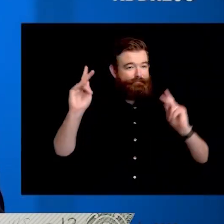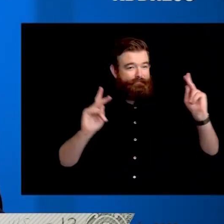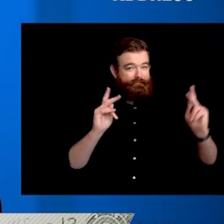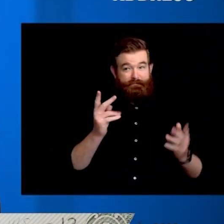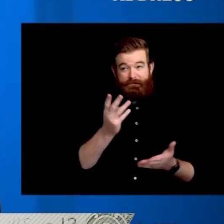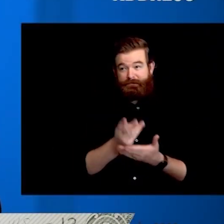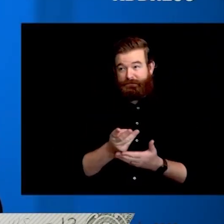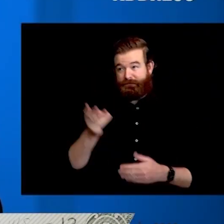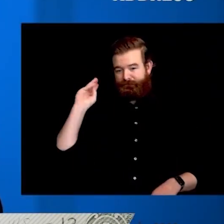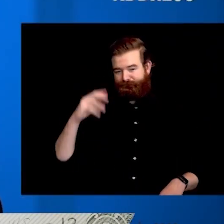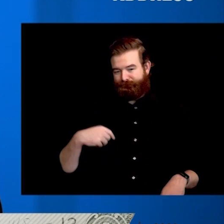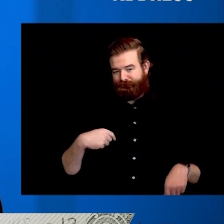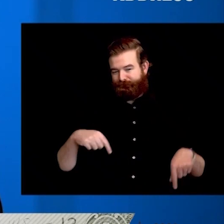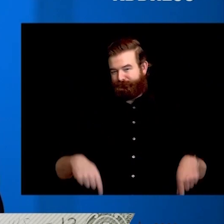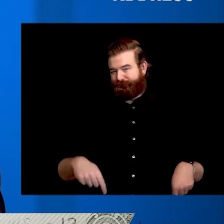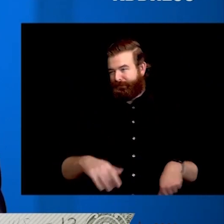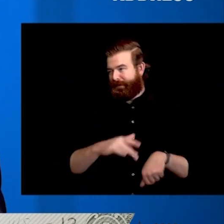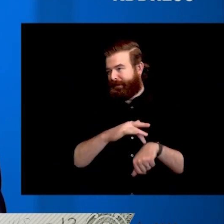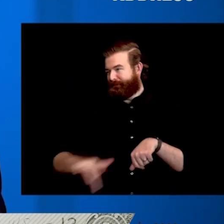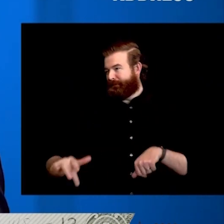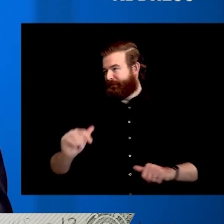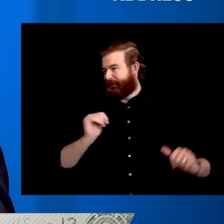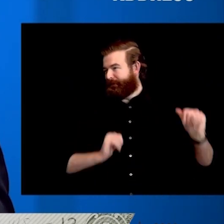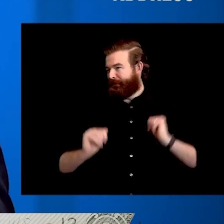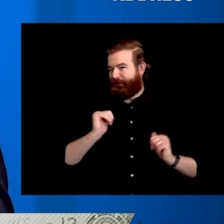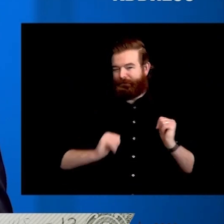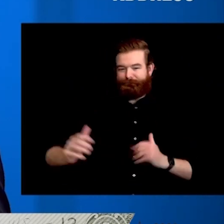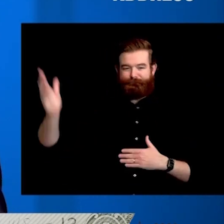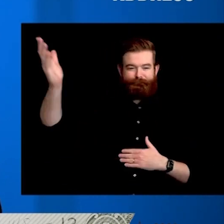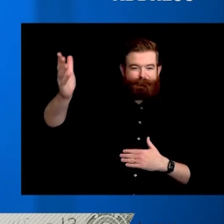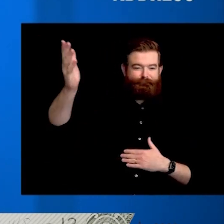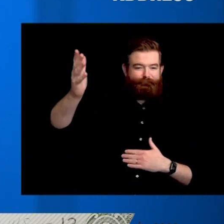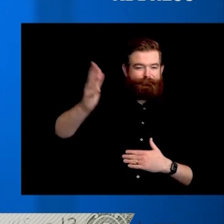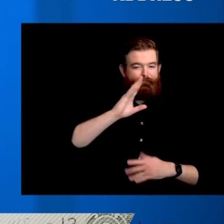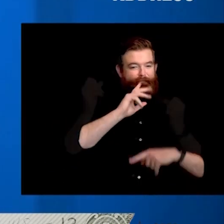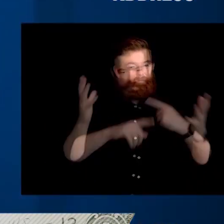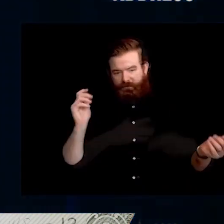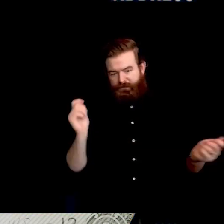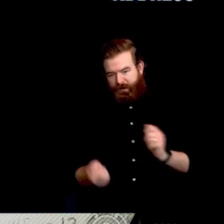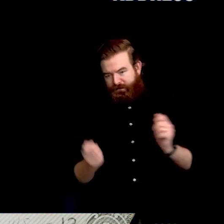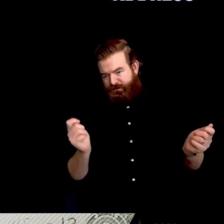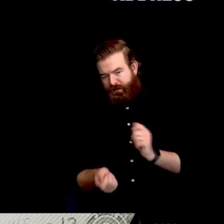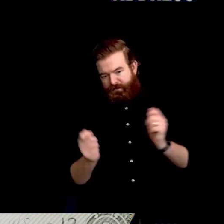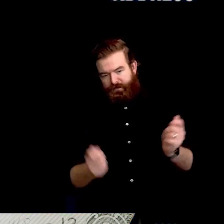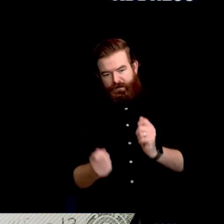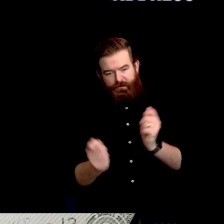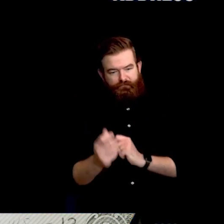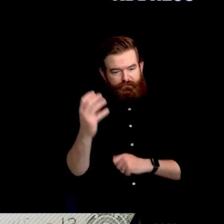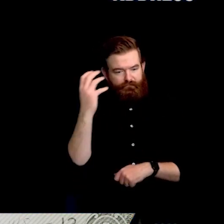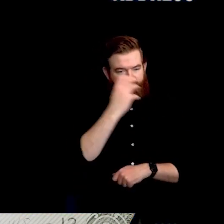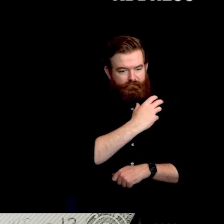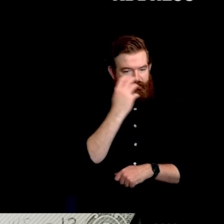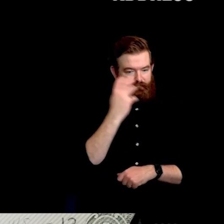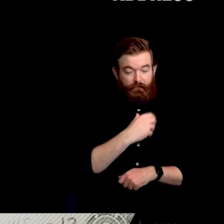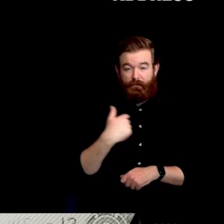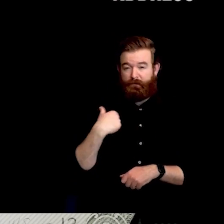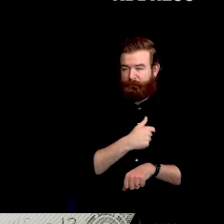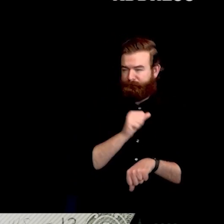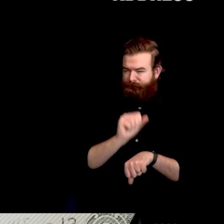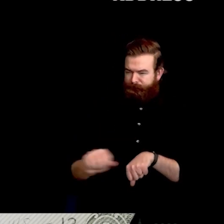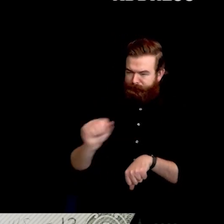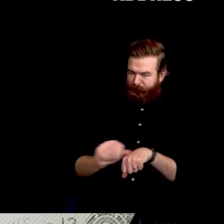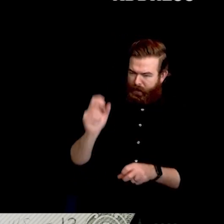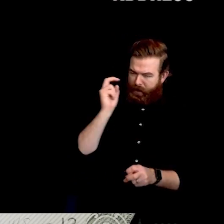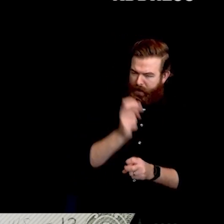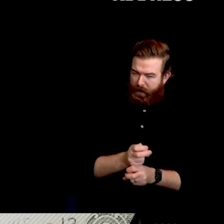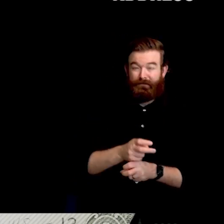health care, maternal health, all priorities that we've heard the governor talk about really throughout the last few years.